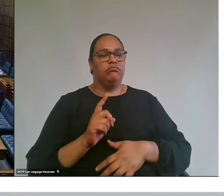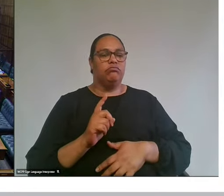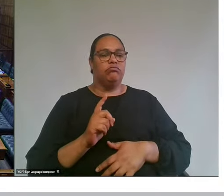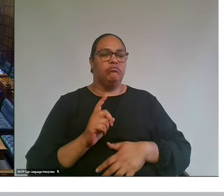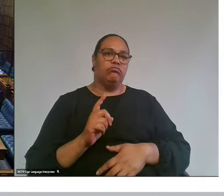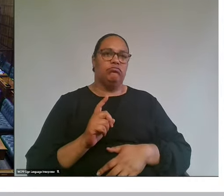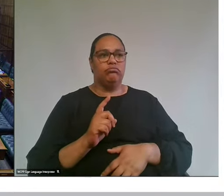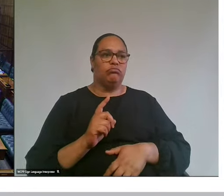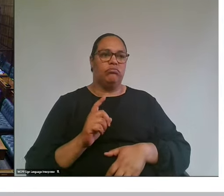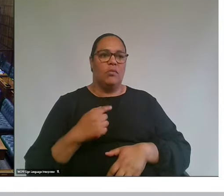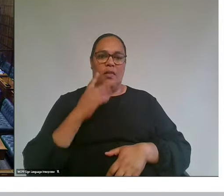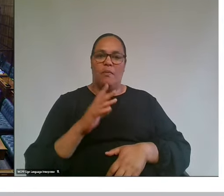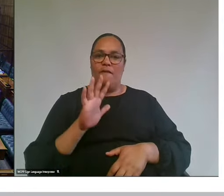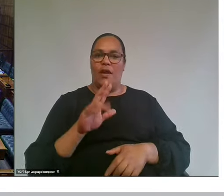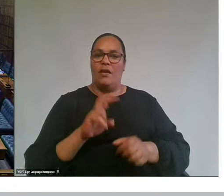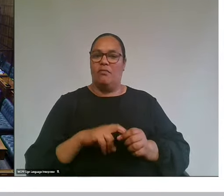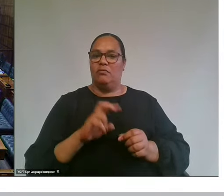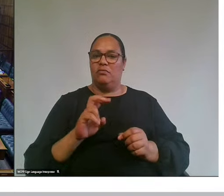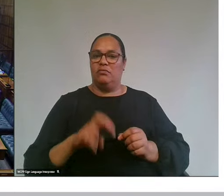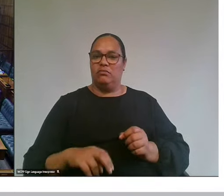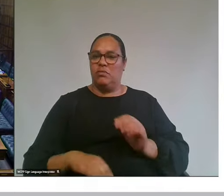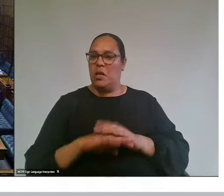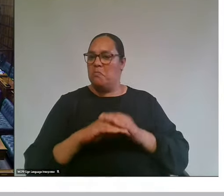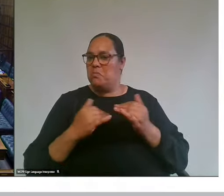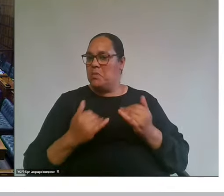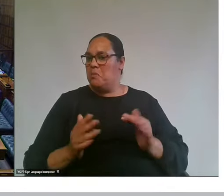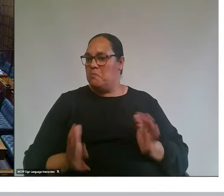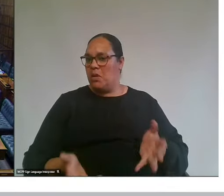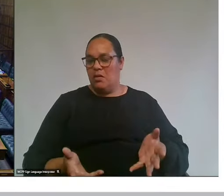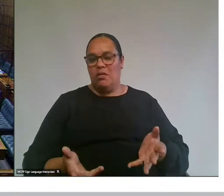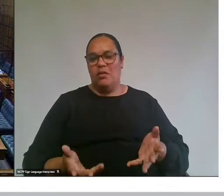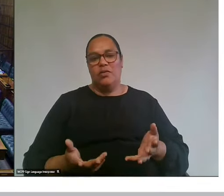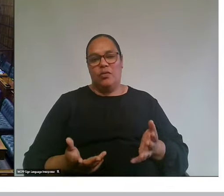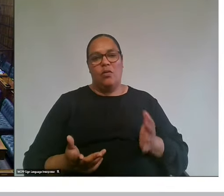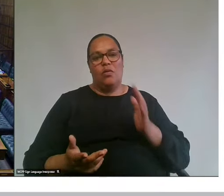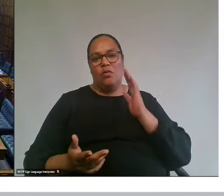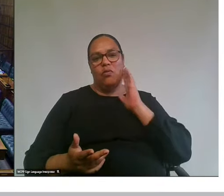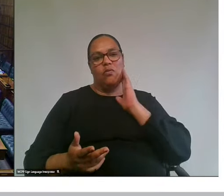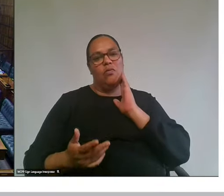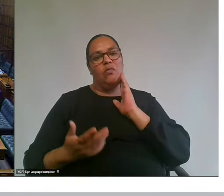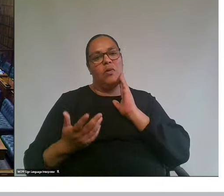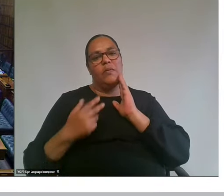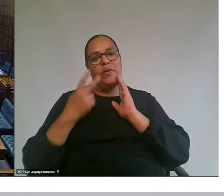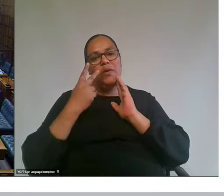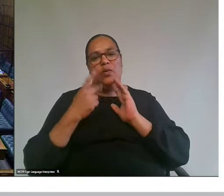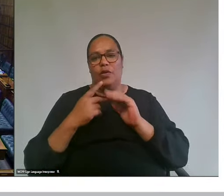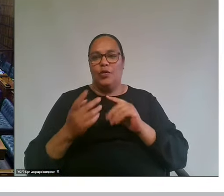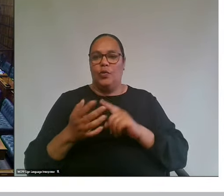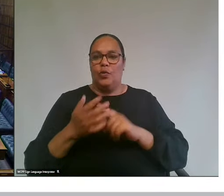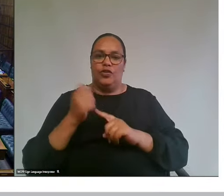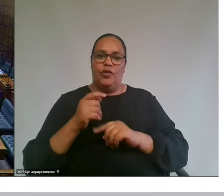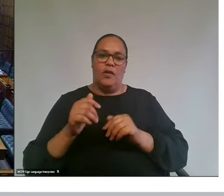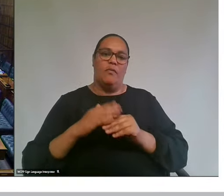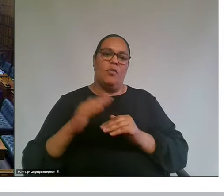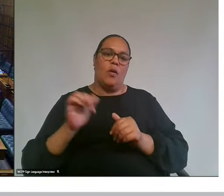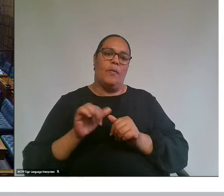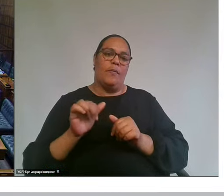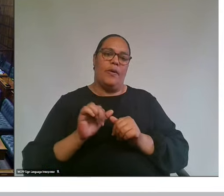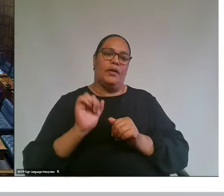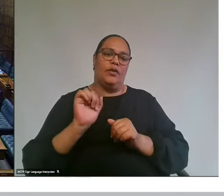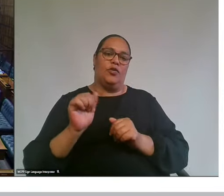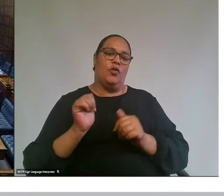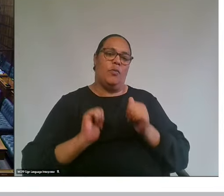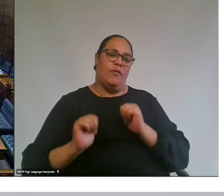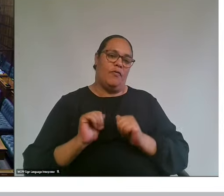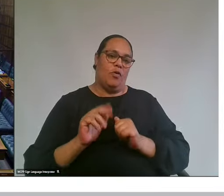had five designations up until now so probably uh looking to achieving a much better a much better